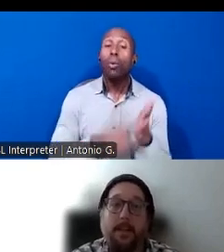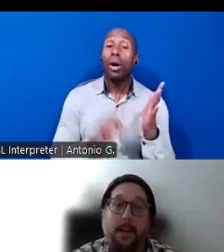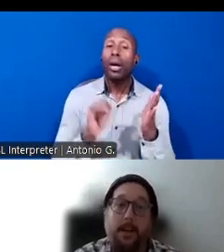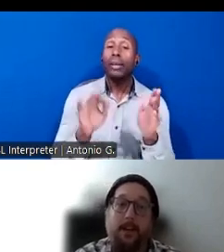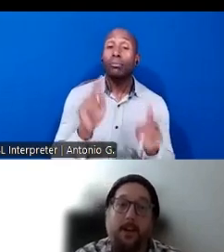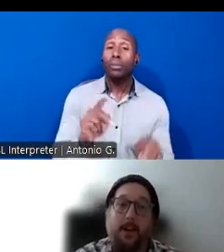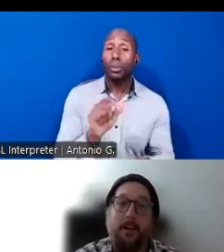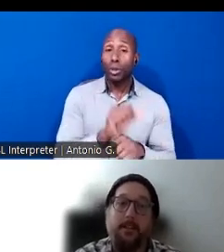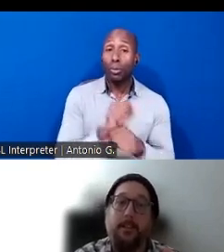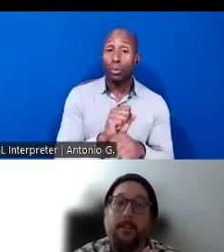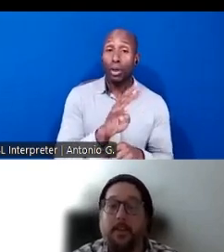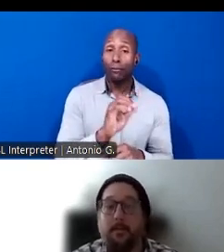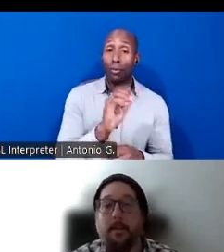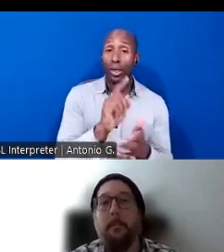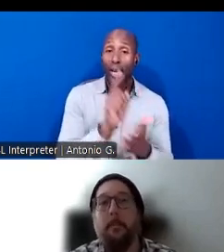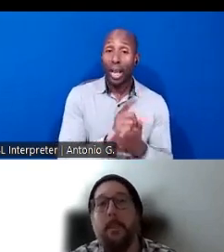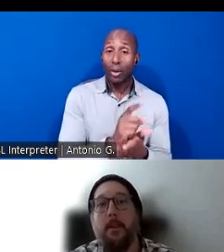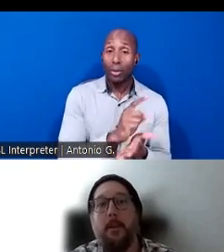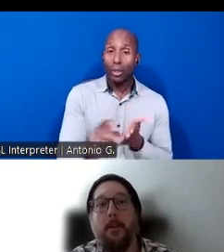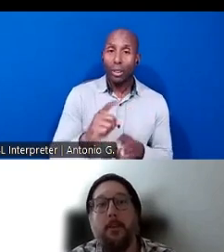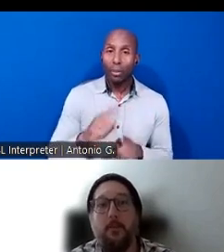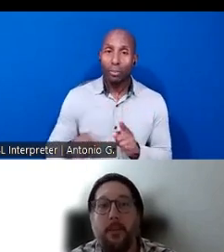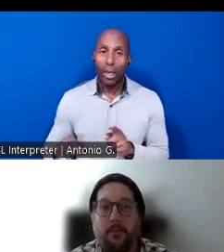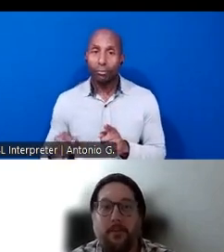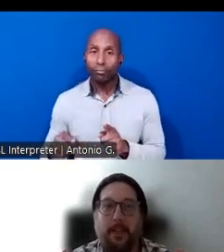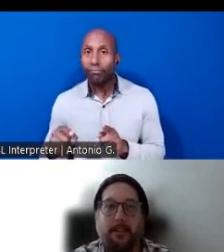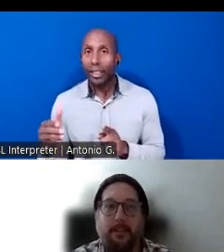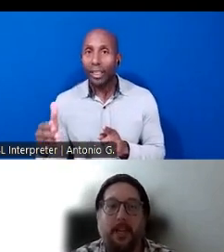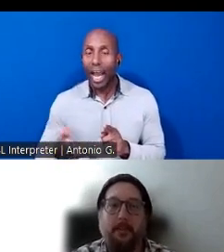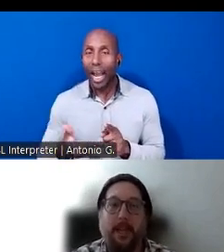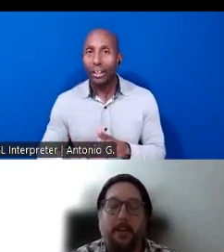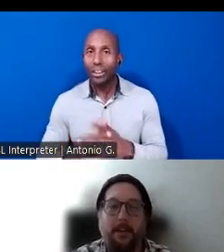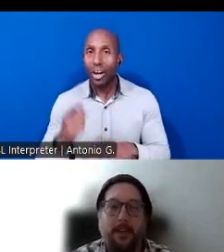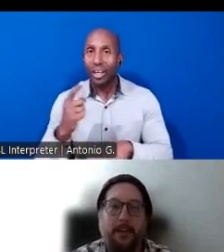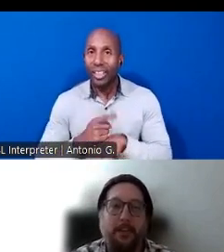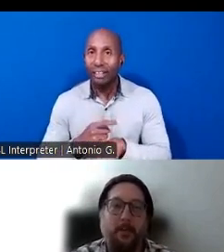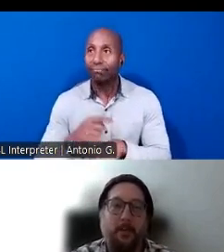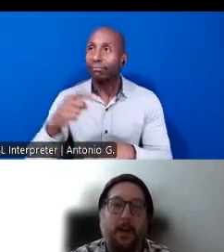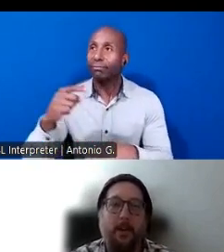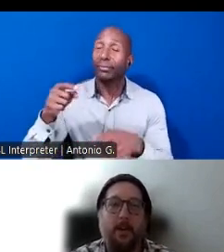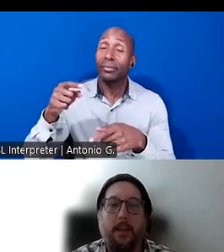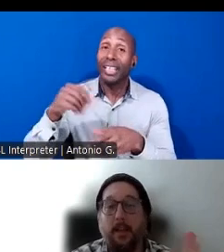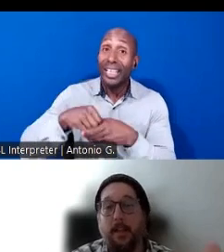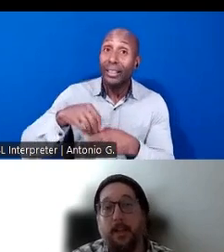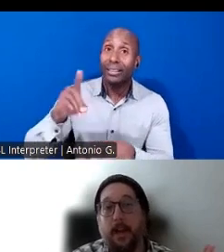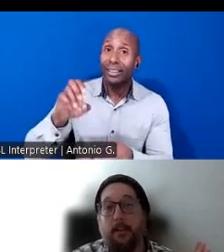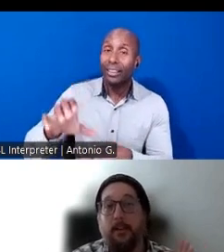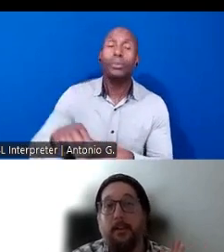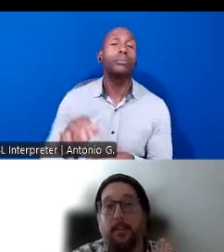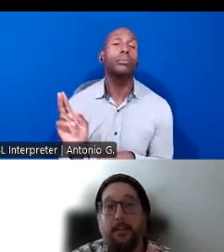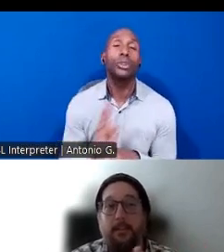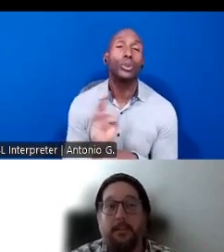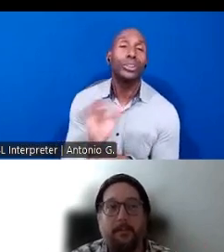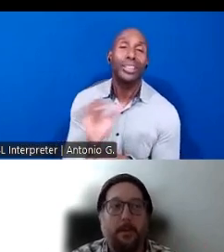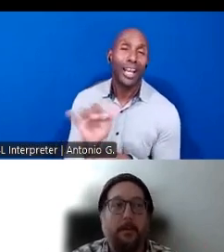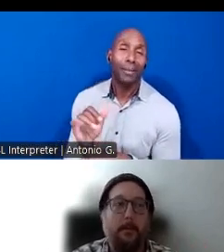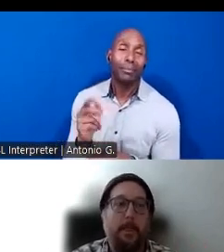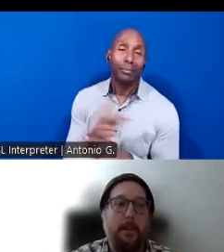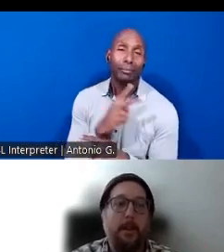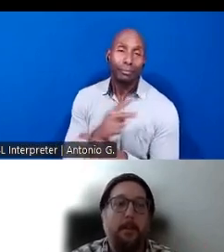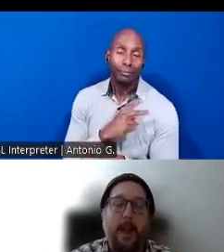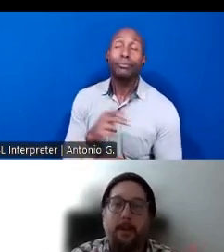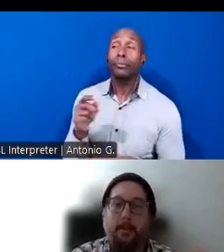not get hired on until December? You can use that same calculation where, okay, they didn't get hired until